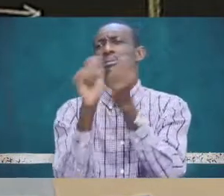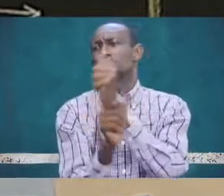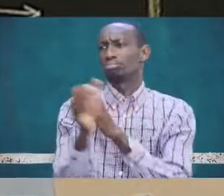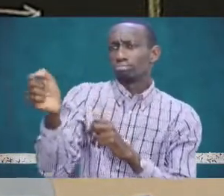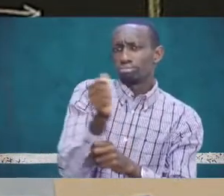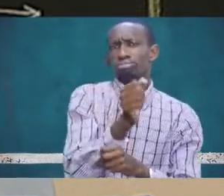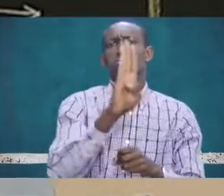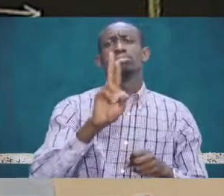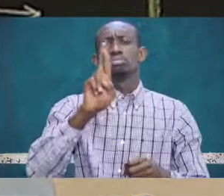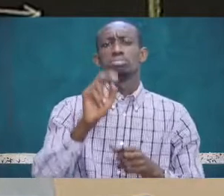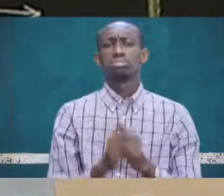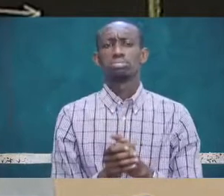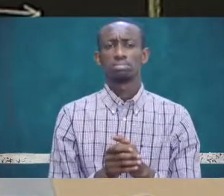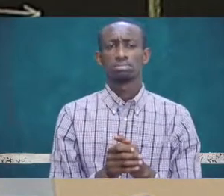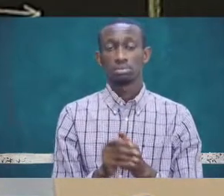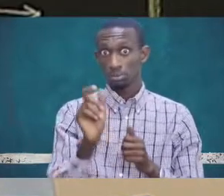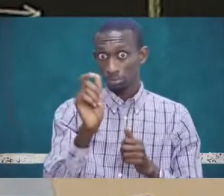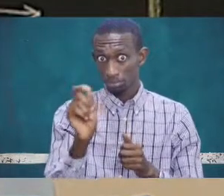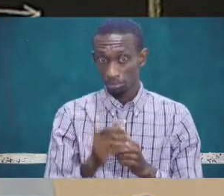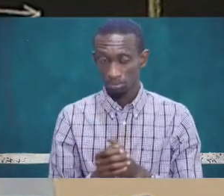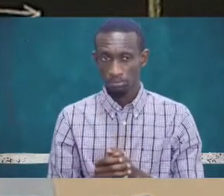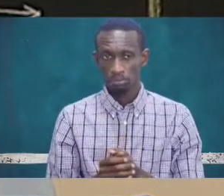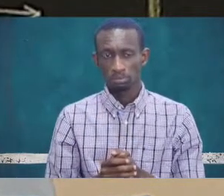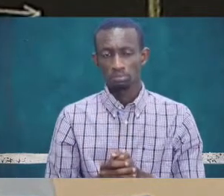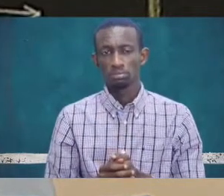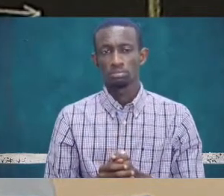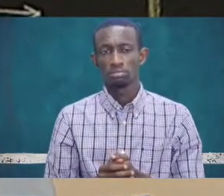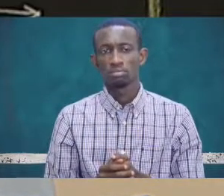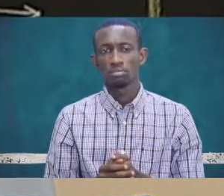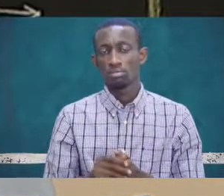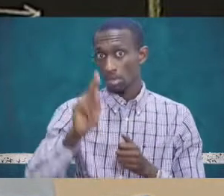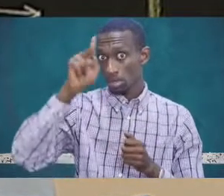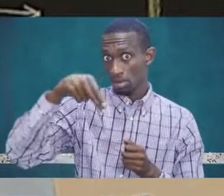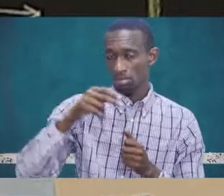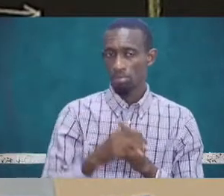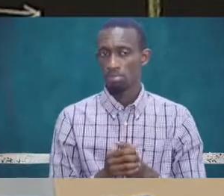bromine, and then you'll have the